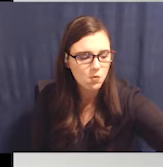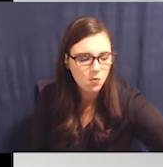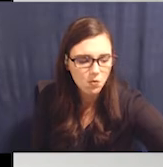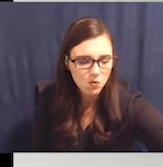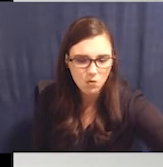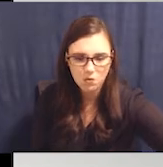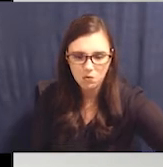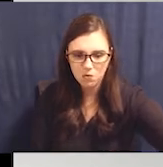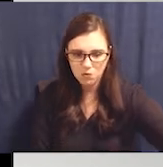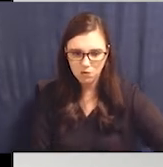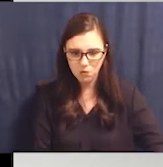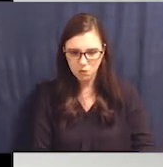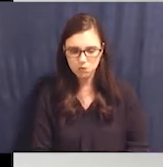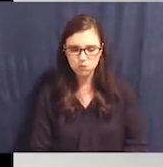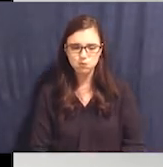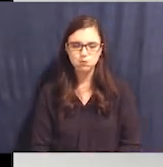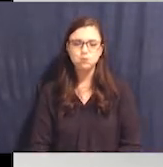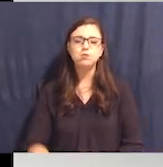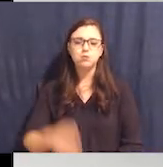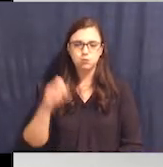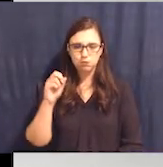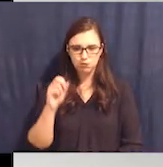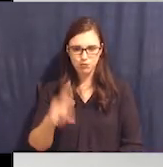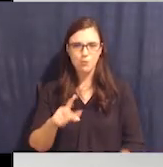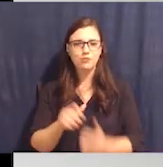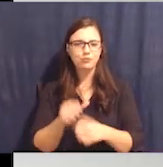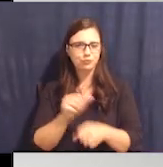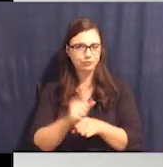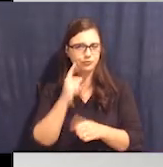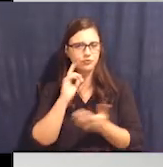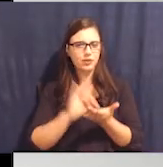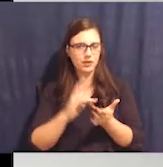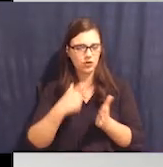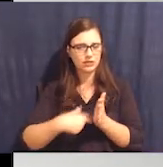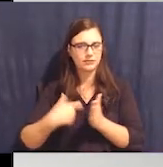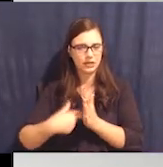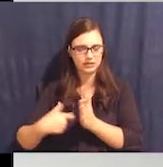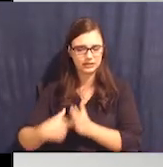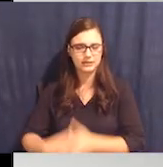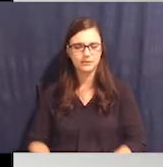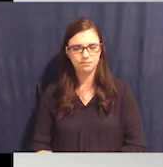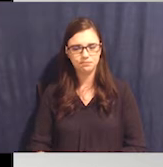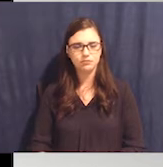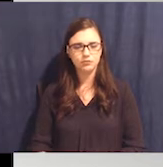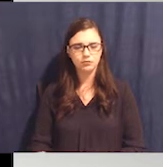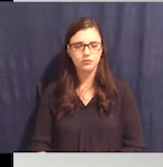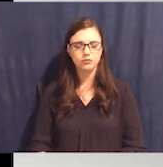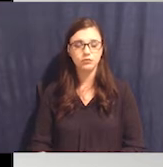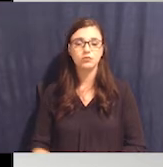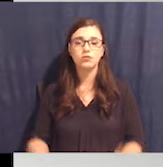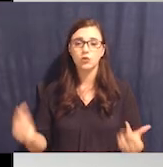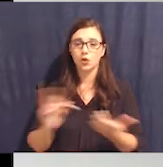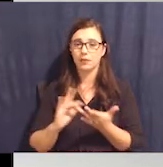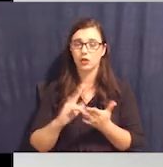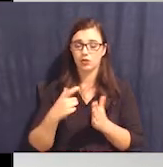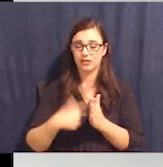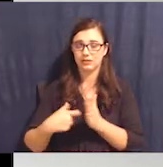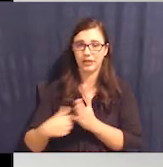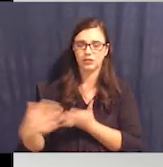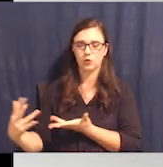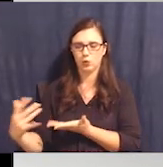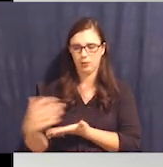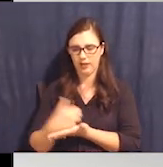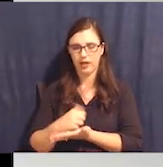You're very welcome. Okay, this is the way it works with the medical expenses. You could accumulate all your